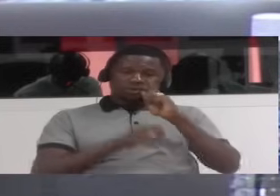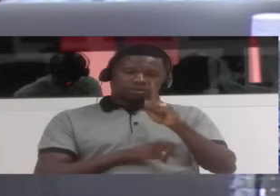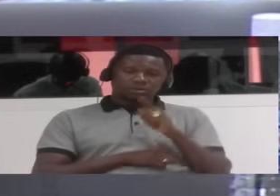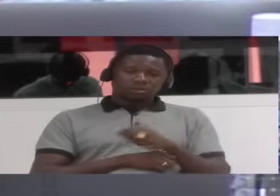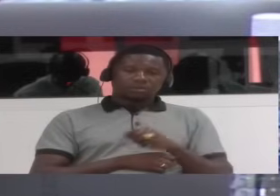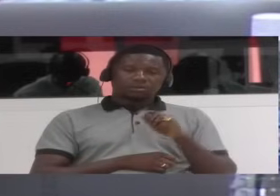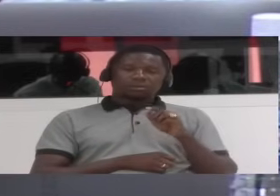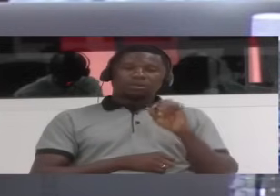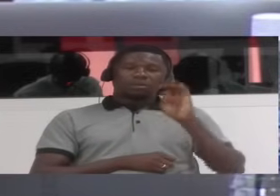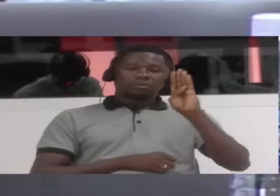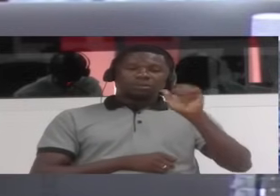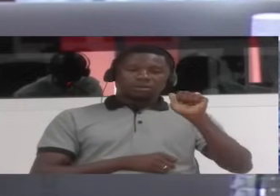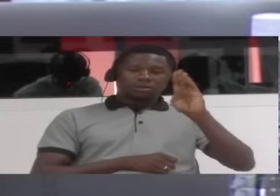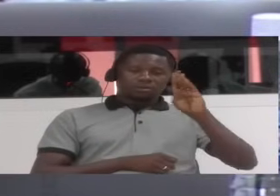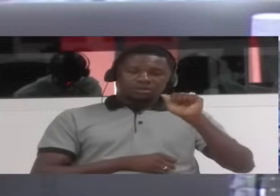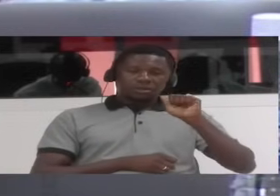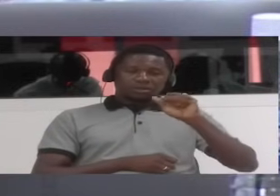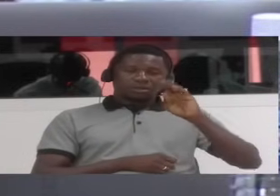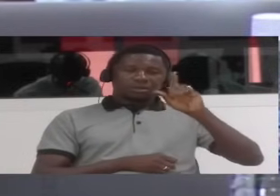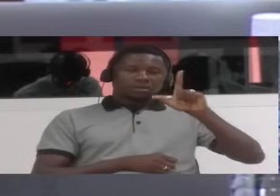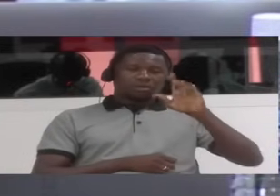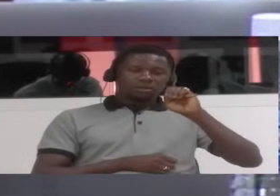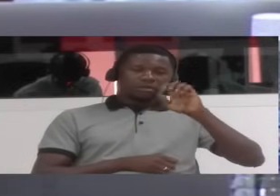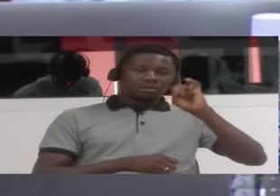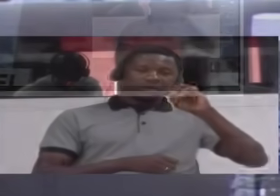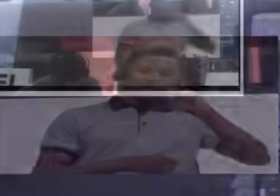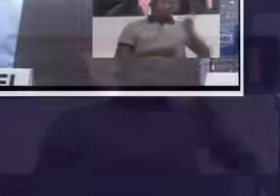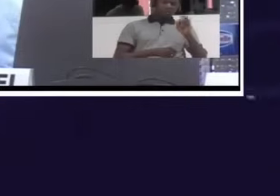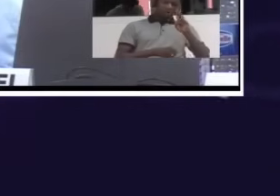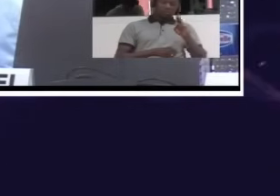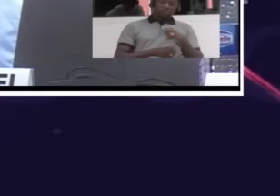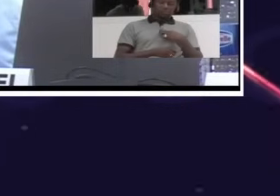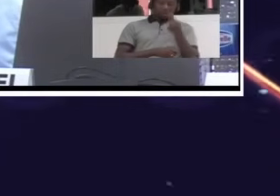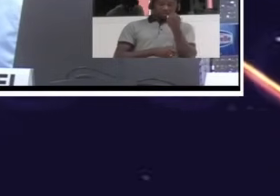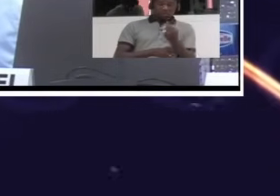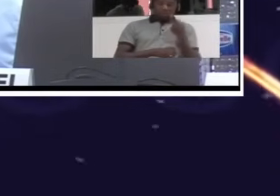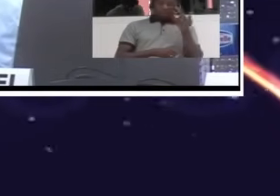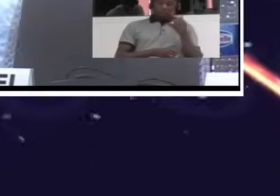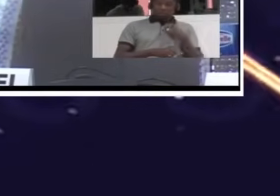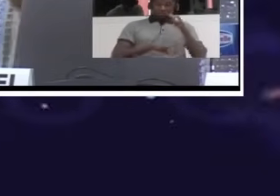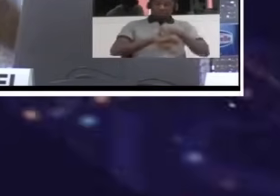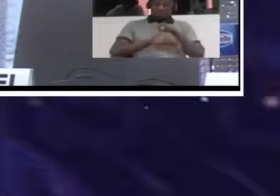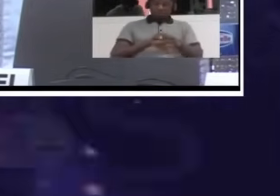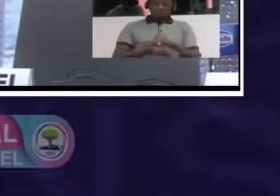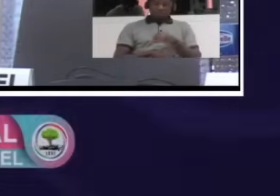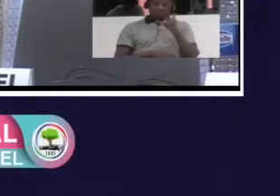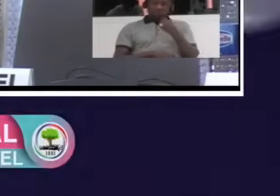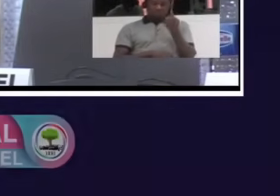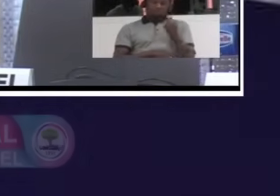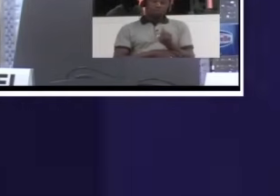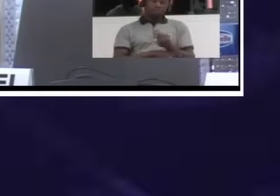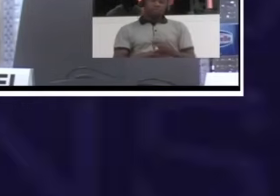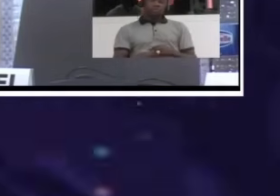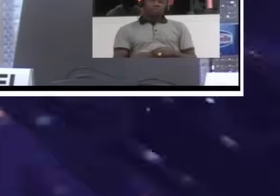was the first person, yes. Was he alone when he was tortured? Yes, he was alone. Can you tell us what happened?